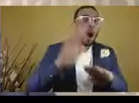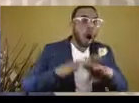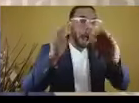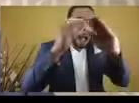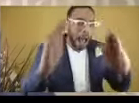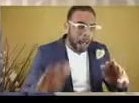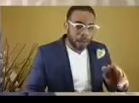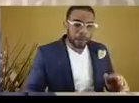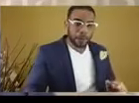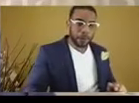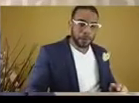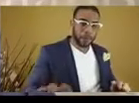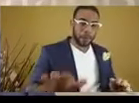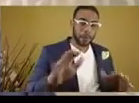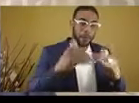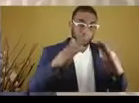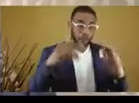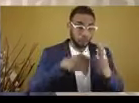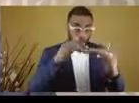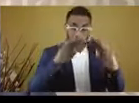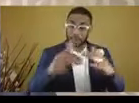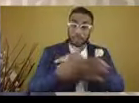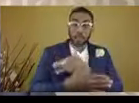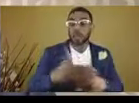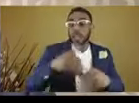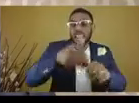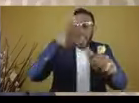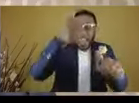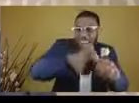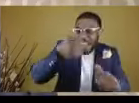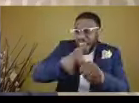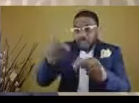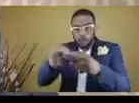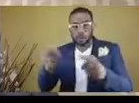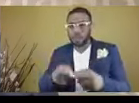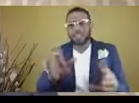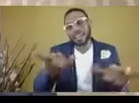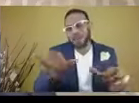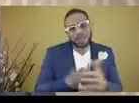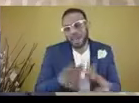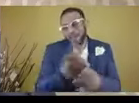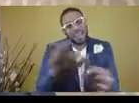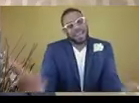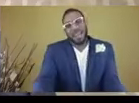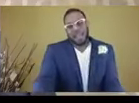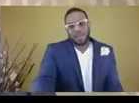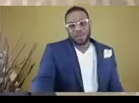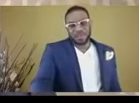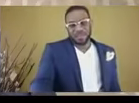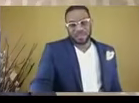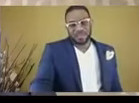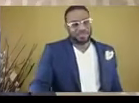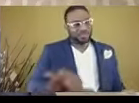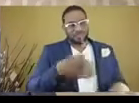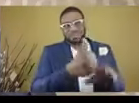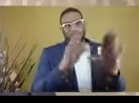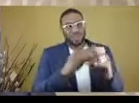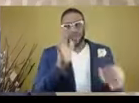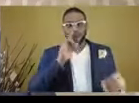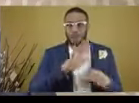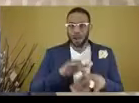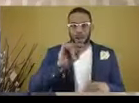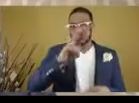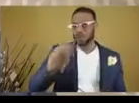and affordable housing in this country, in every single region. And they can do that right now. Just convene the meeting, it's gonna be on